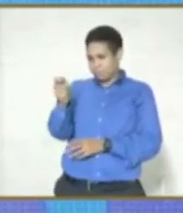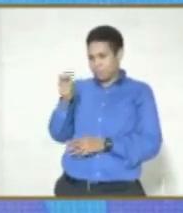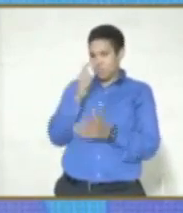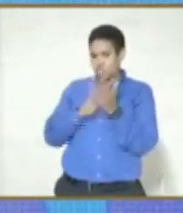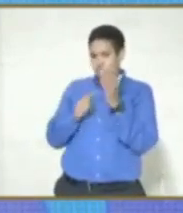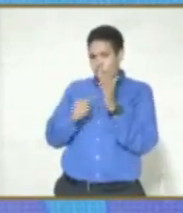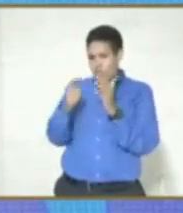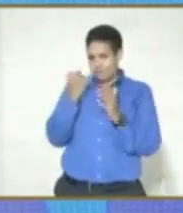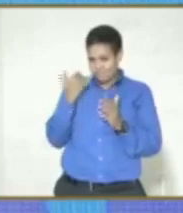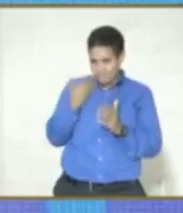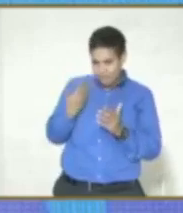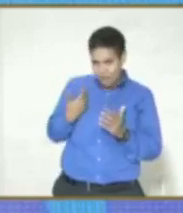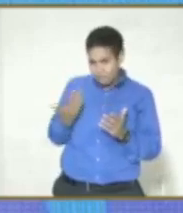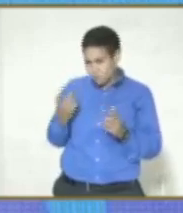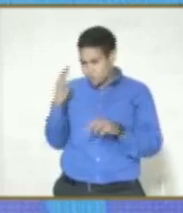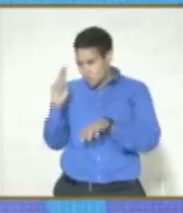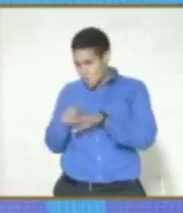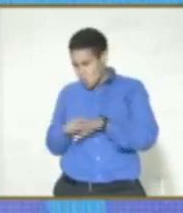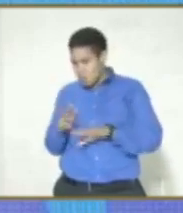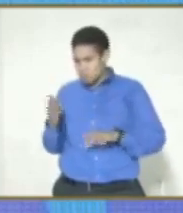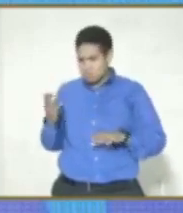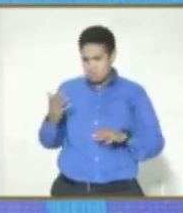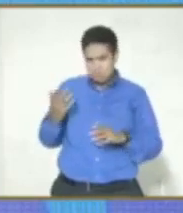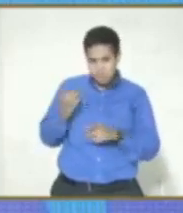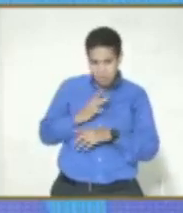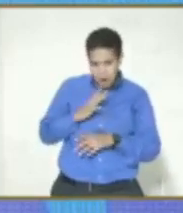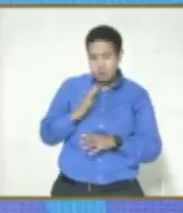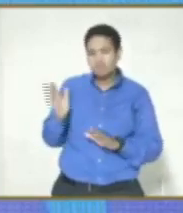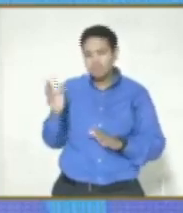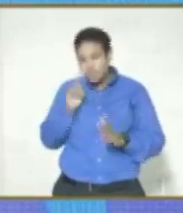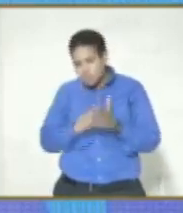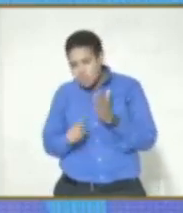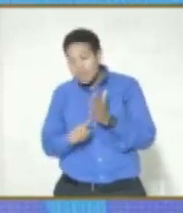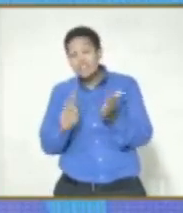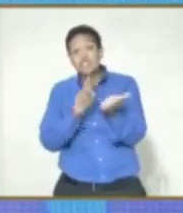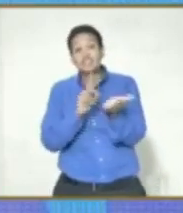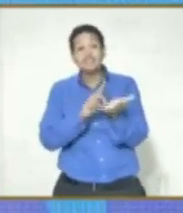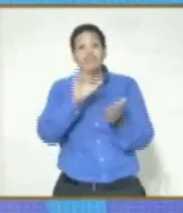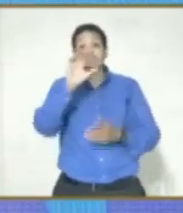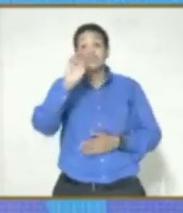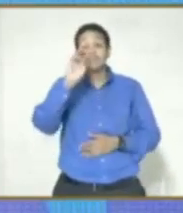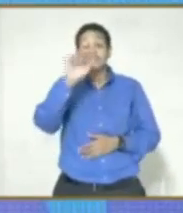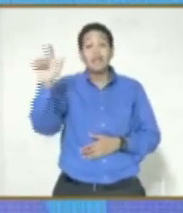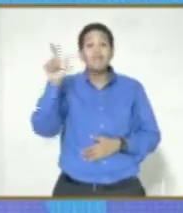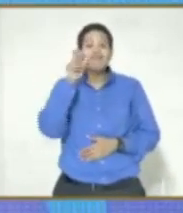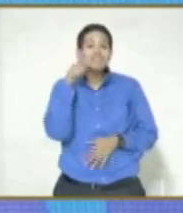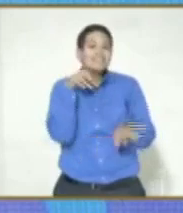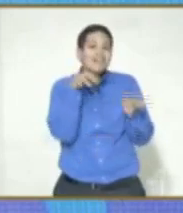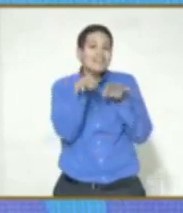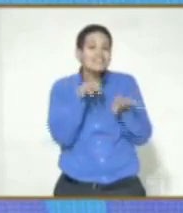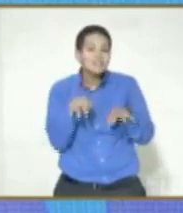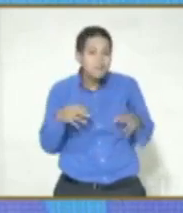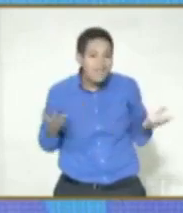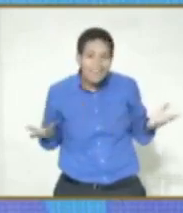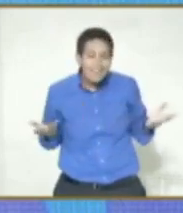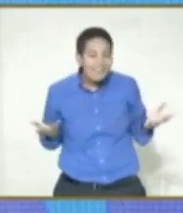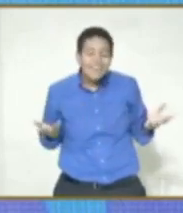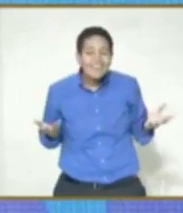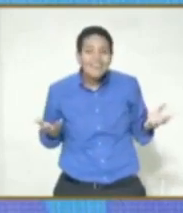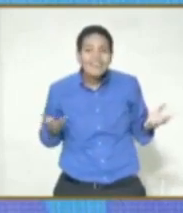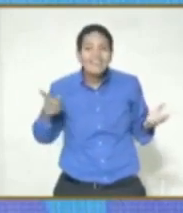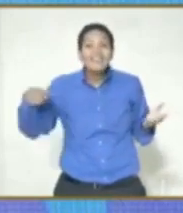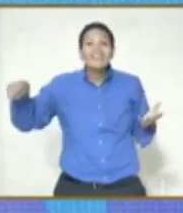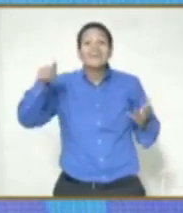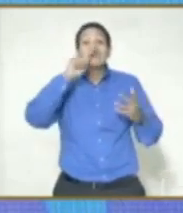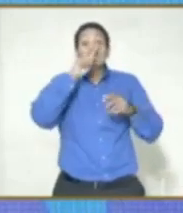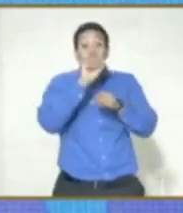we check on them, and Dr. Campbell did explain that they are working